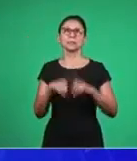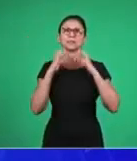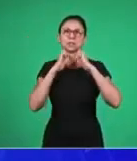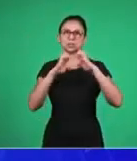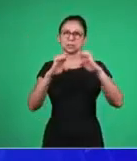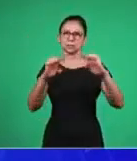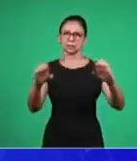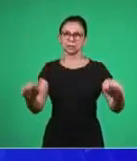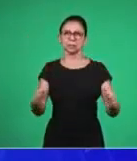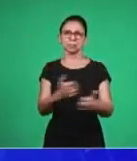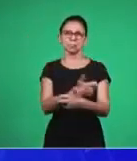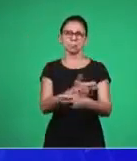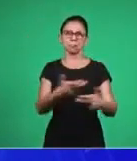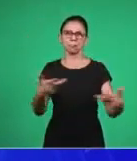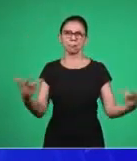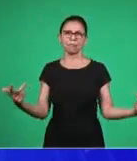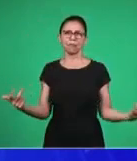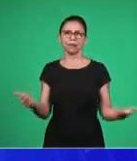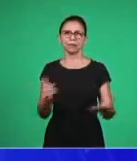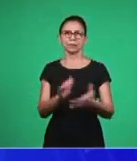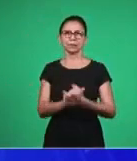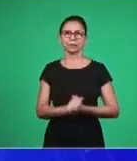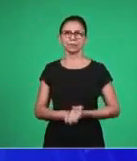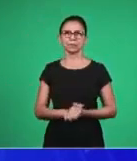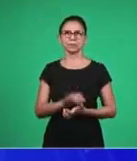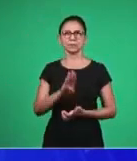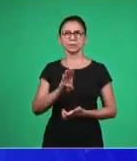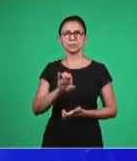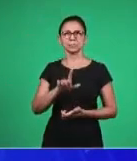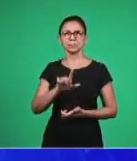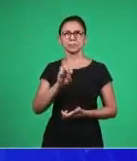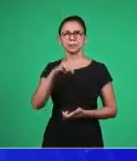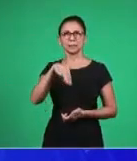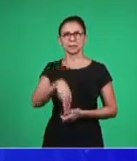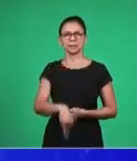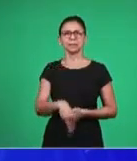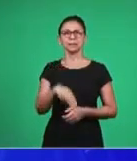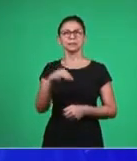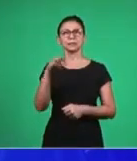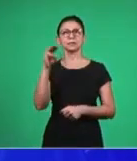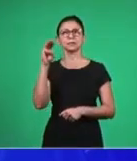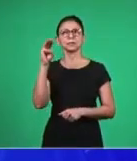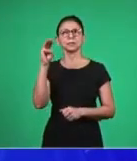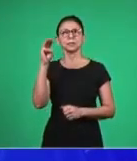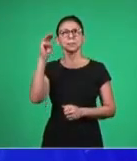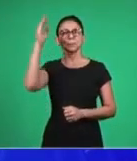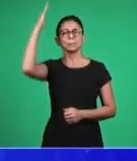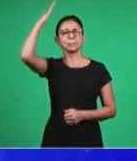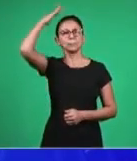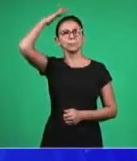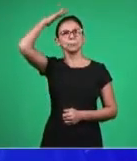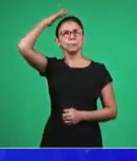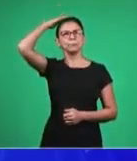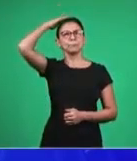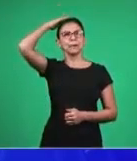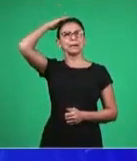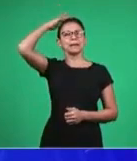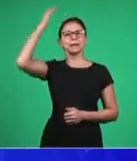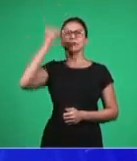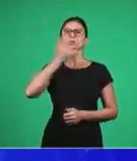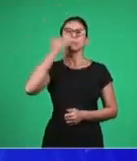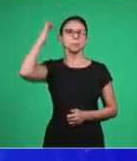around the church of Marabaia in Belém do Pará, there was also an evangelization. And also